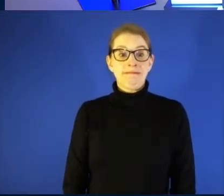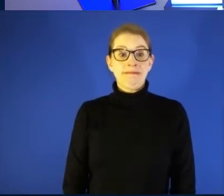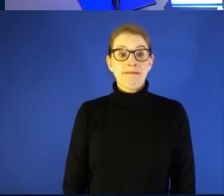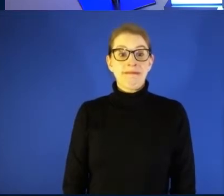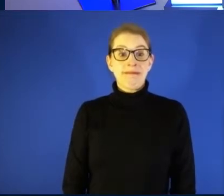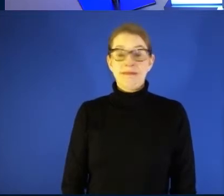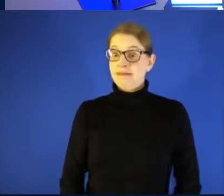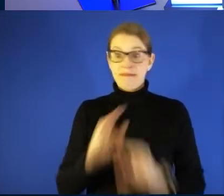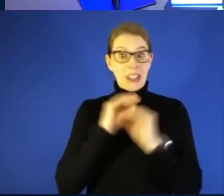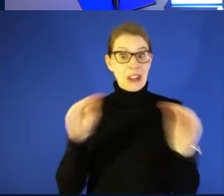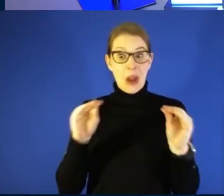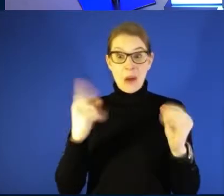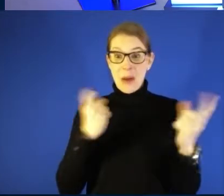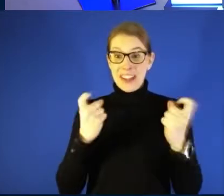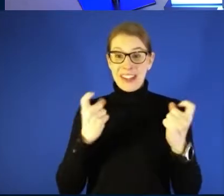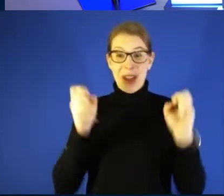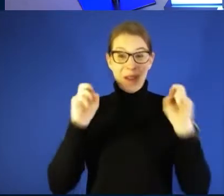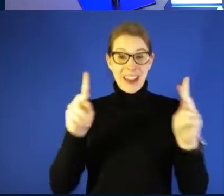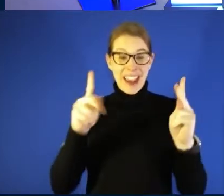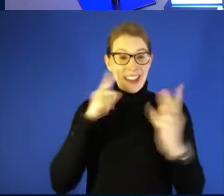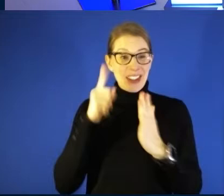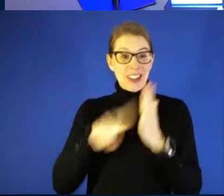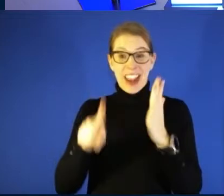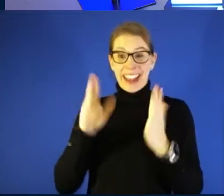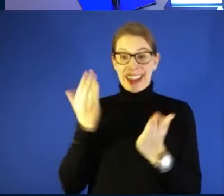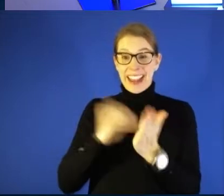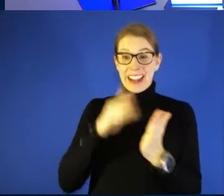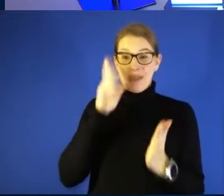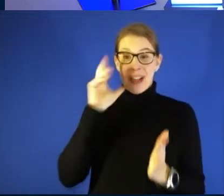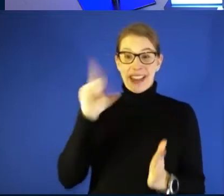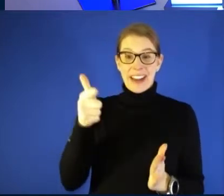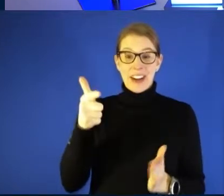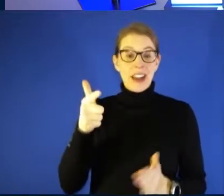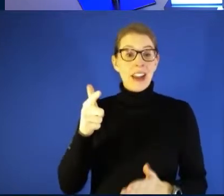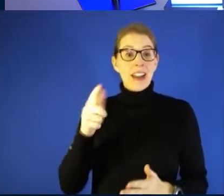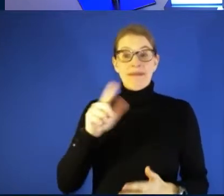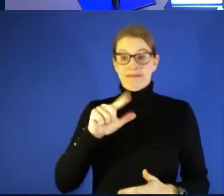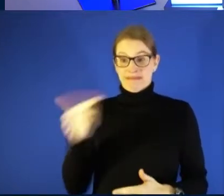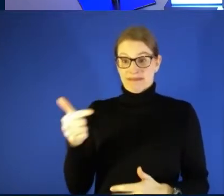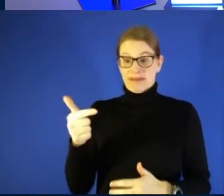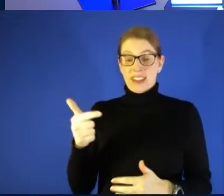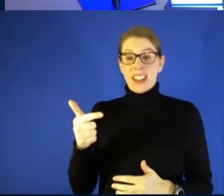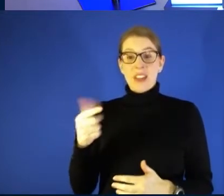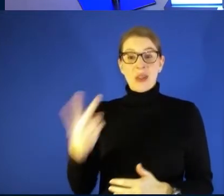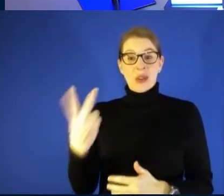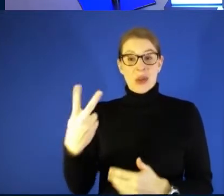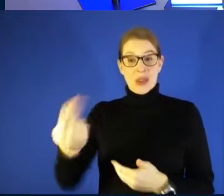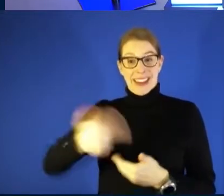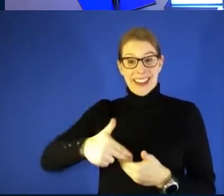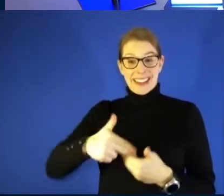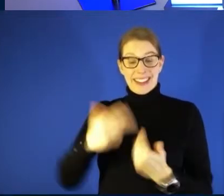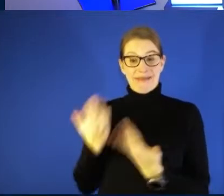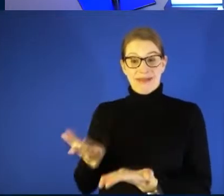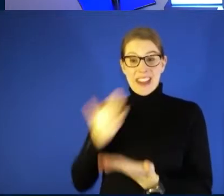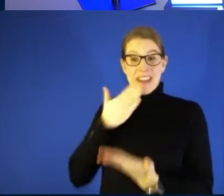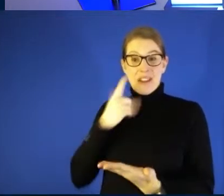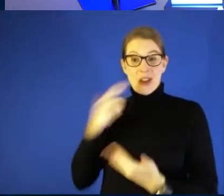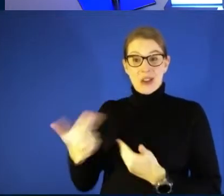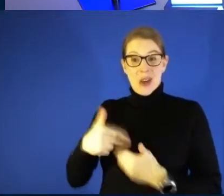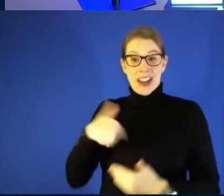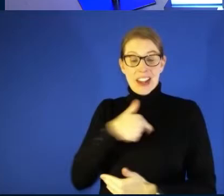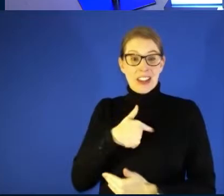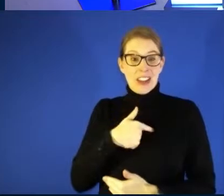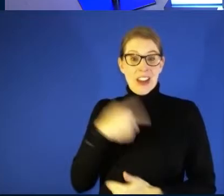No questions. All right, we'll check back with you in just a little bit. Let's get to Amanda Cackler and Dr. Tim Williamson. Thank you both so much for joining us. 2 Fridays in a row. It's a